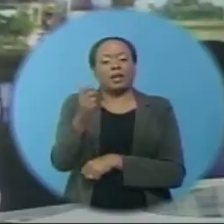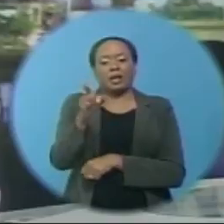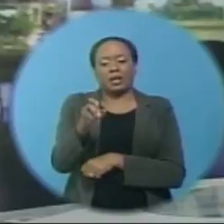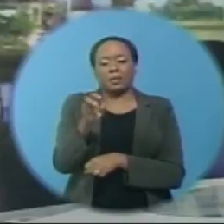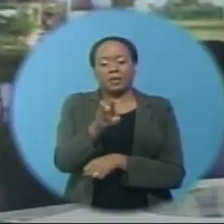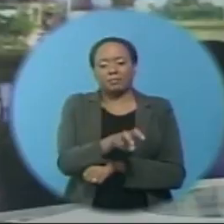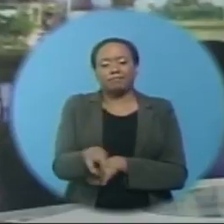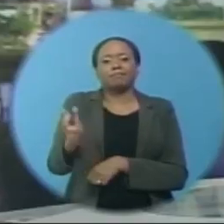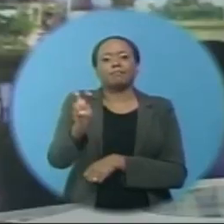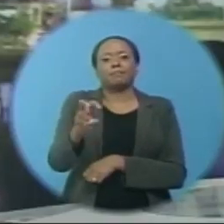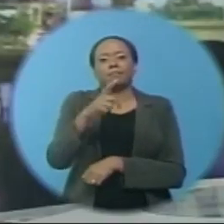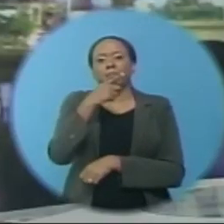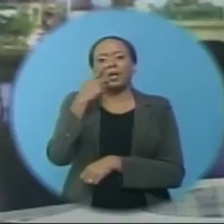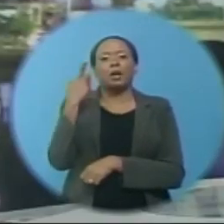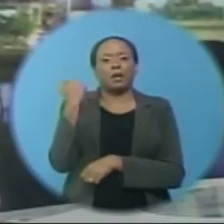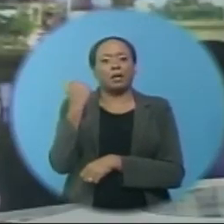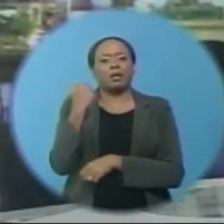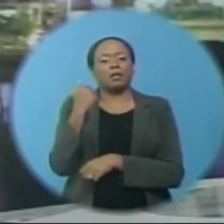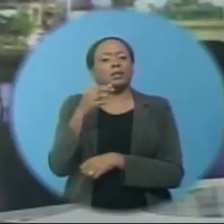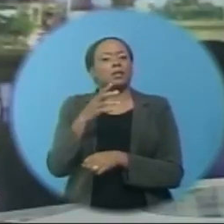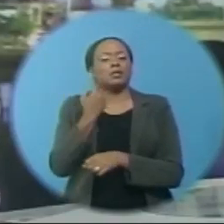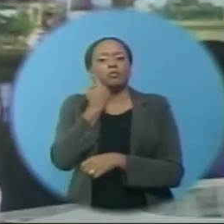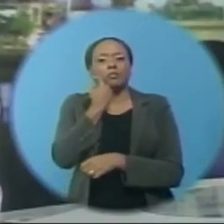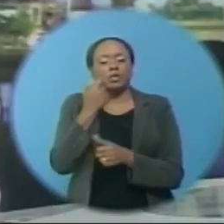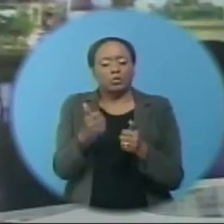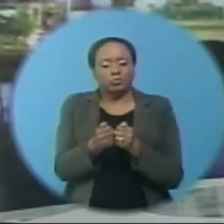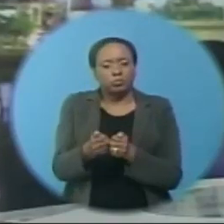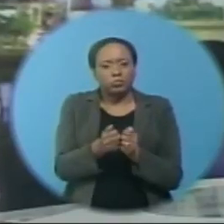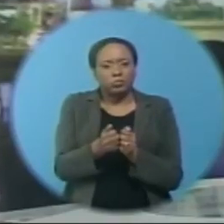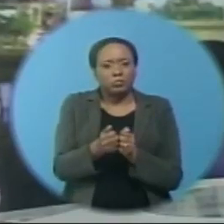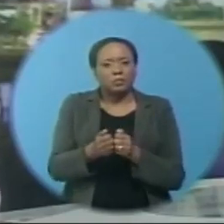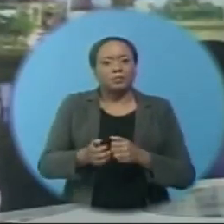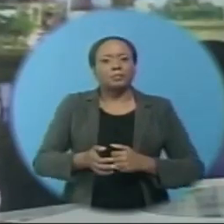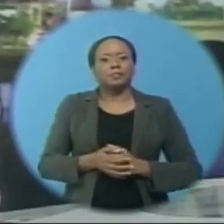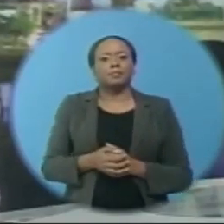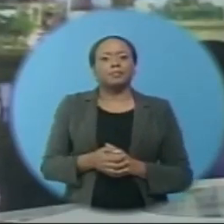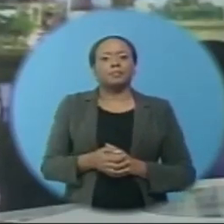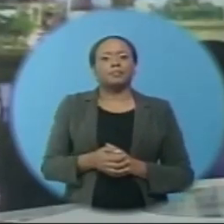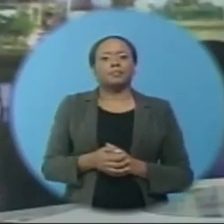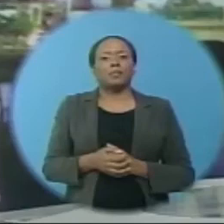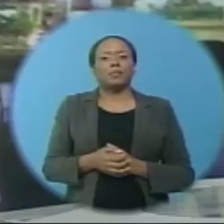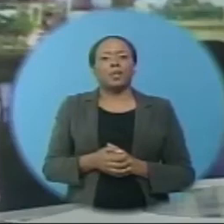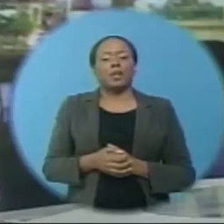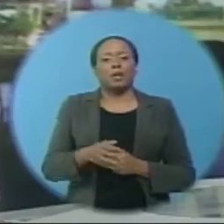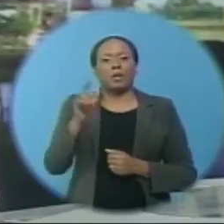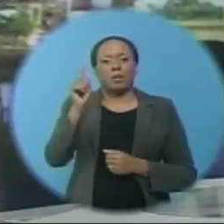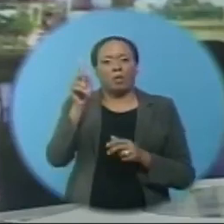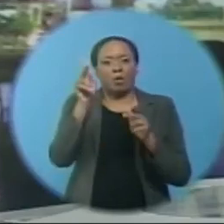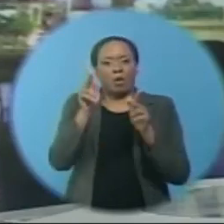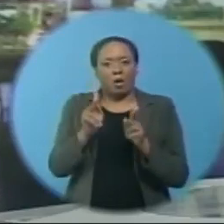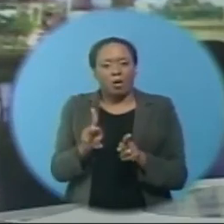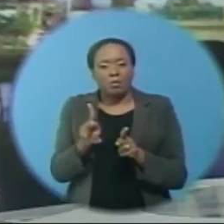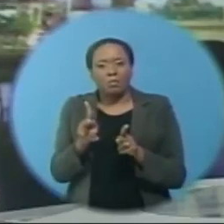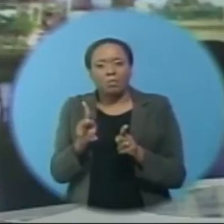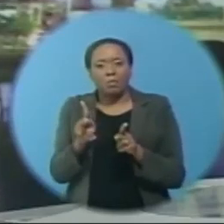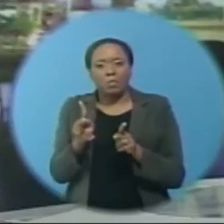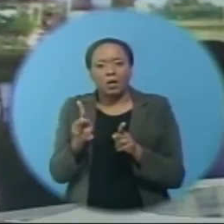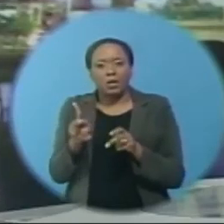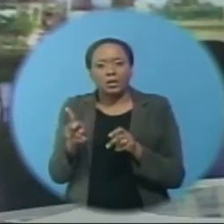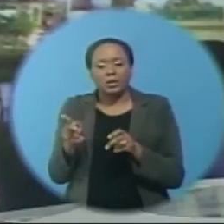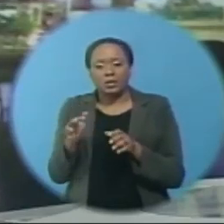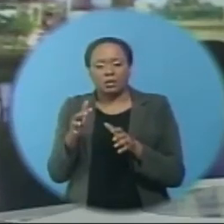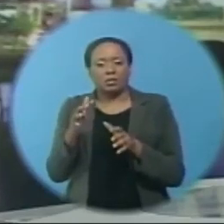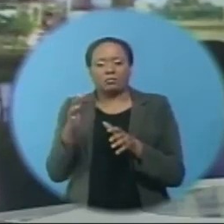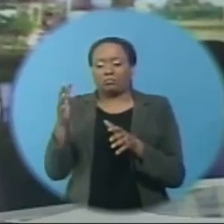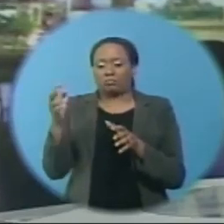transferred after the development became public. A stowaway survived almost 2 hours in sub-zero conditions after